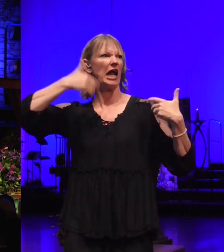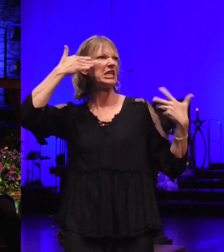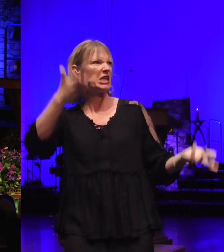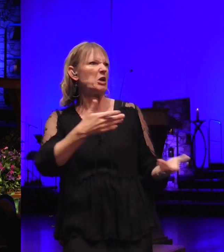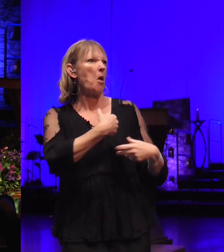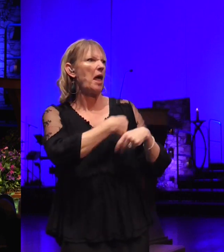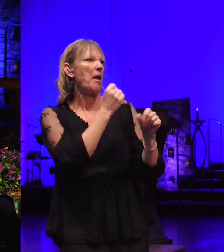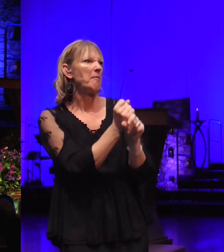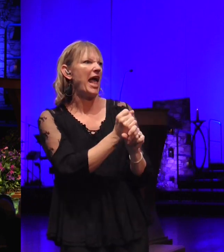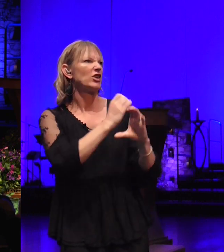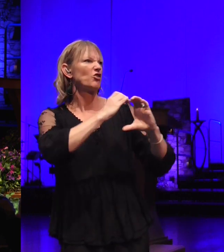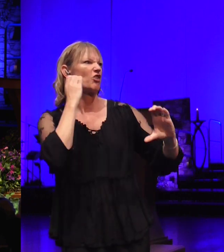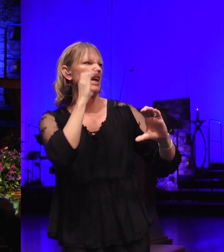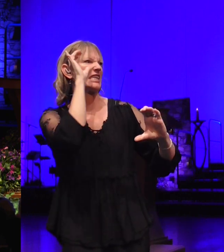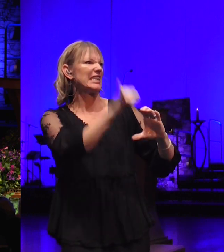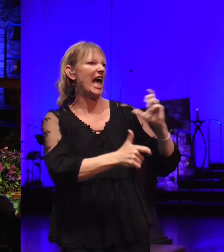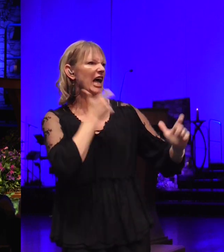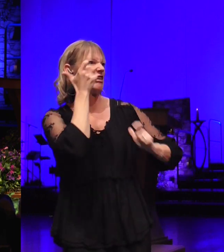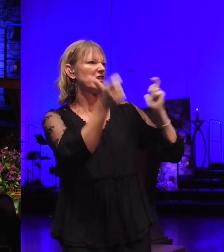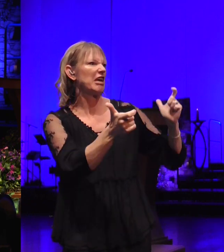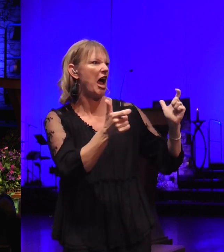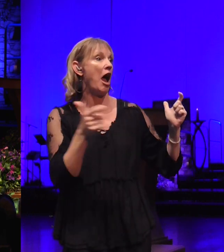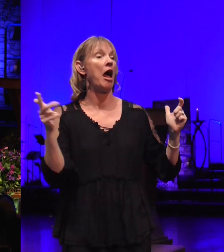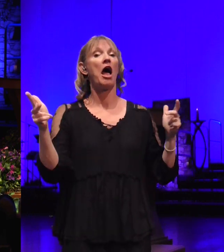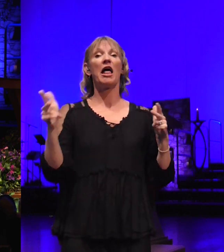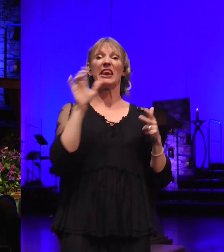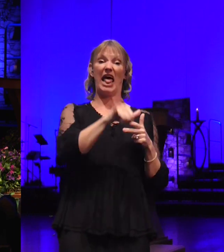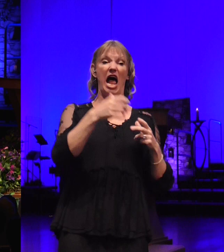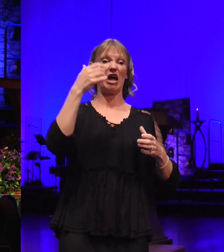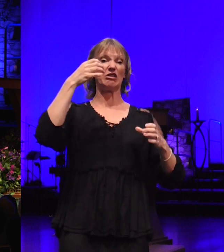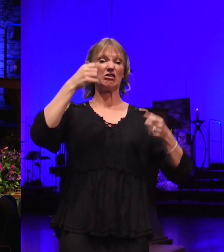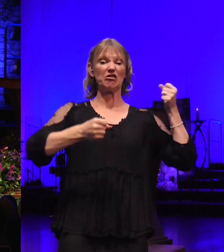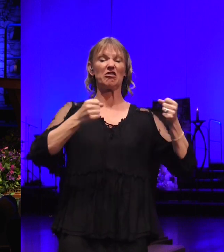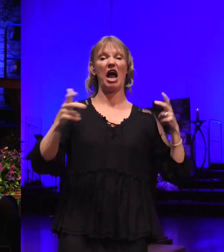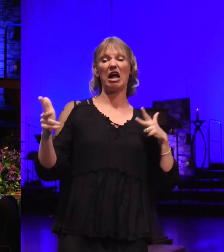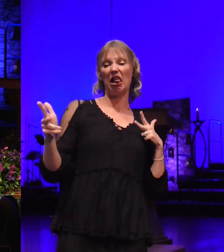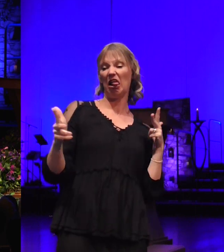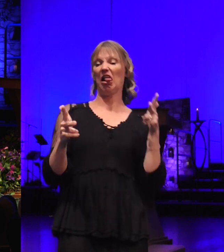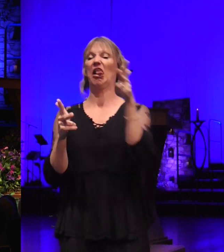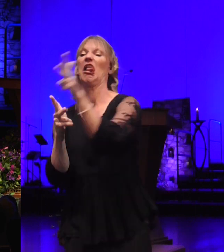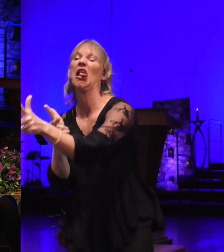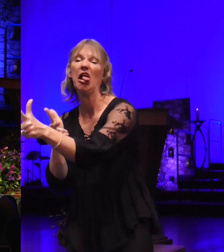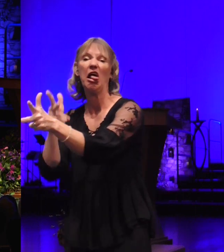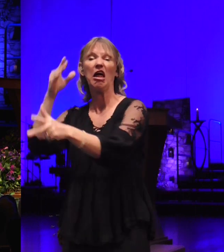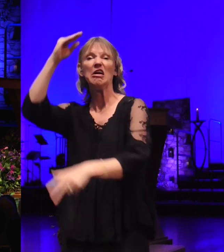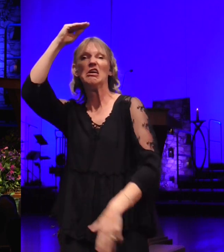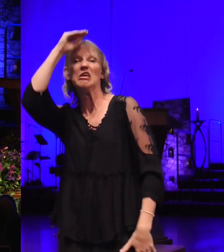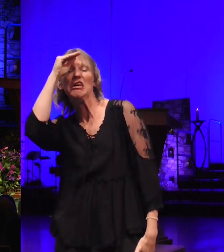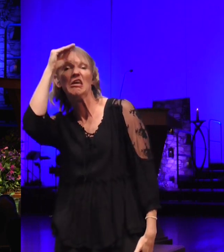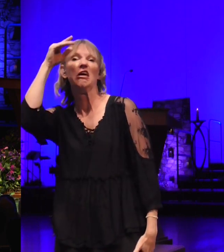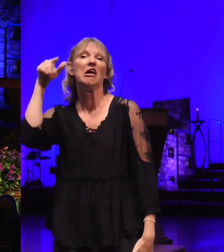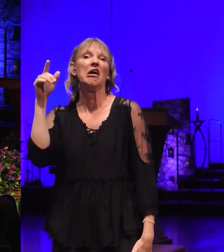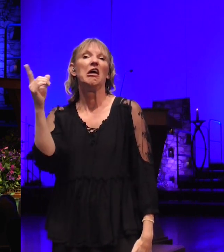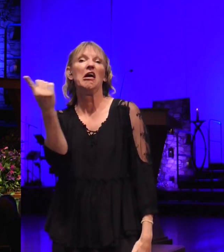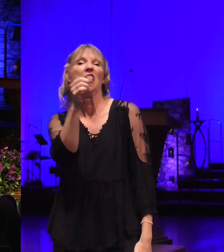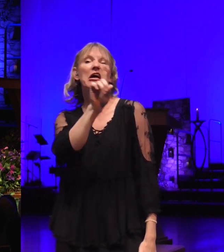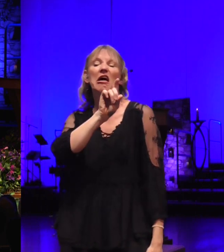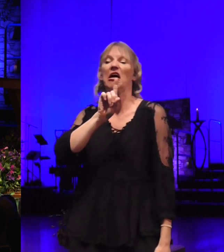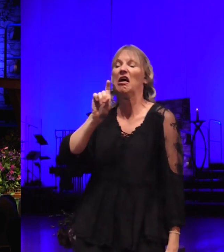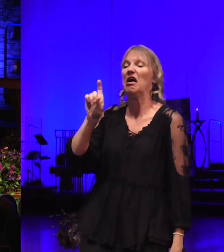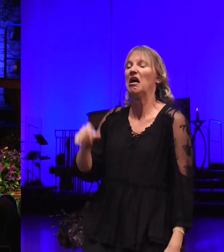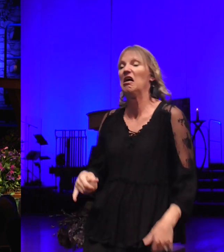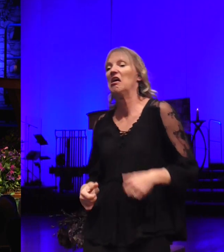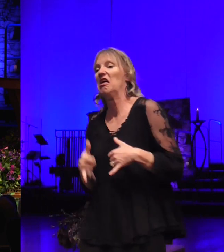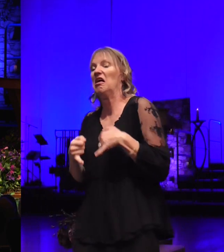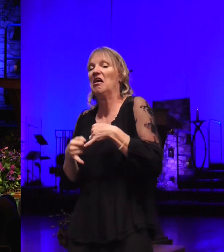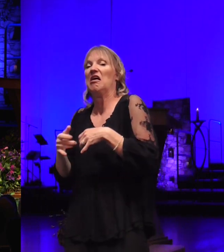they make pickup trucks that big. It pulls over, and a man gets out with his MAGA hat on, and he looks under the hood, and he doesn't say a